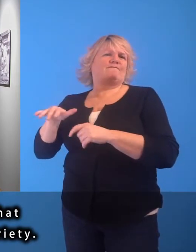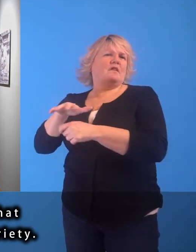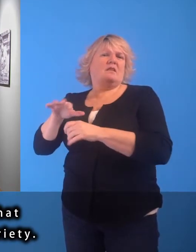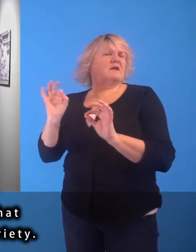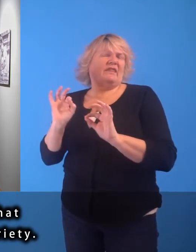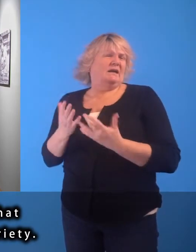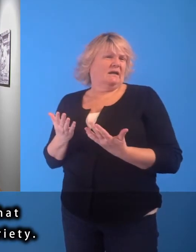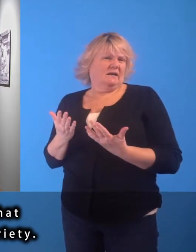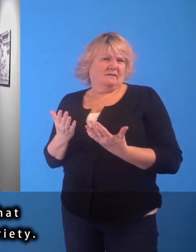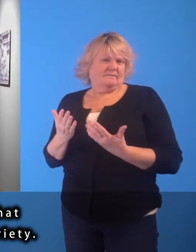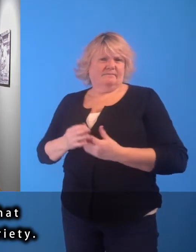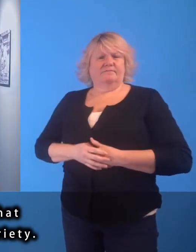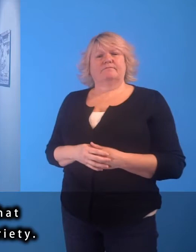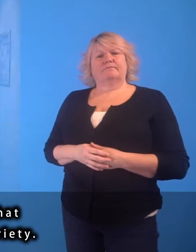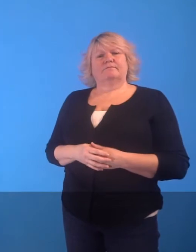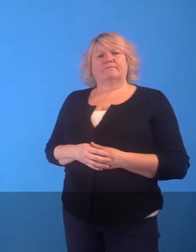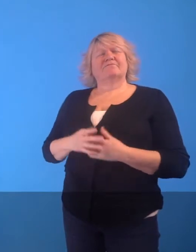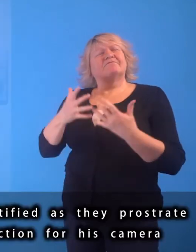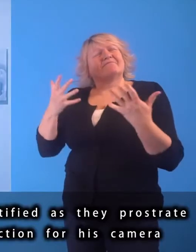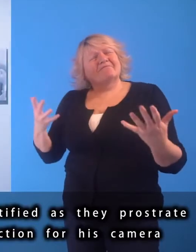was not a hint of impropriety.